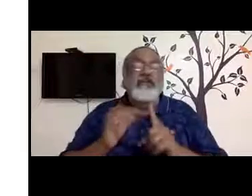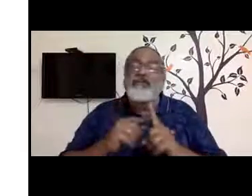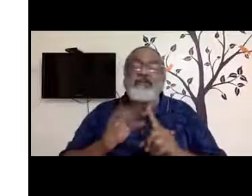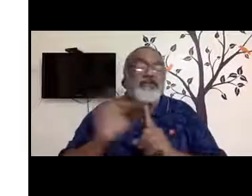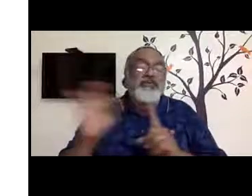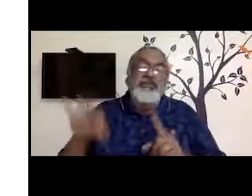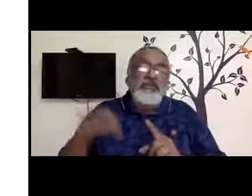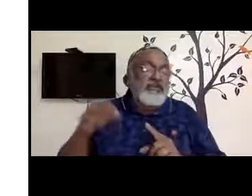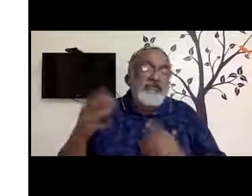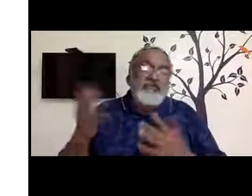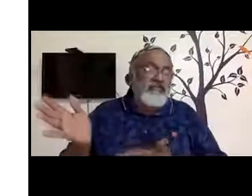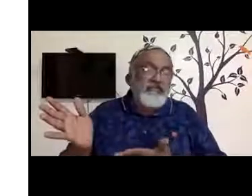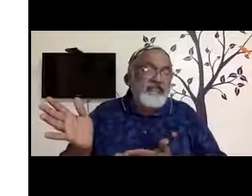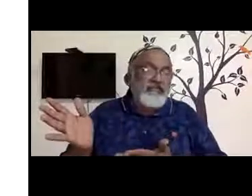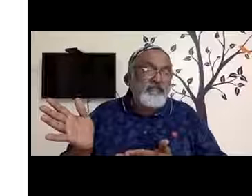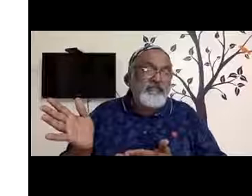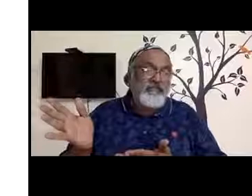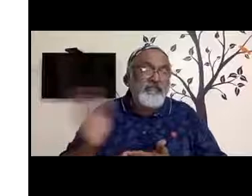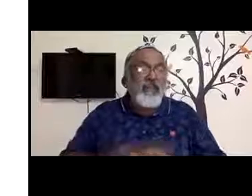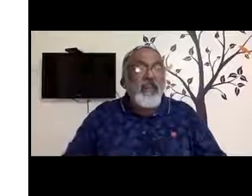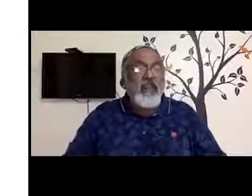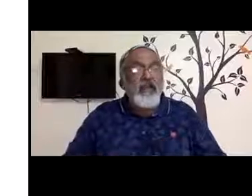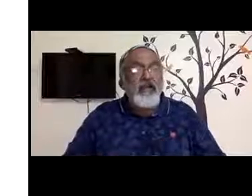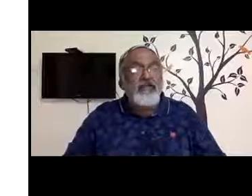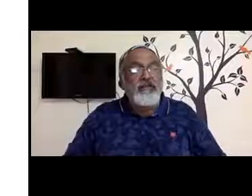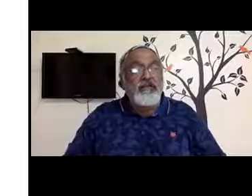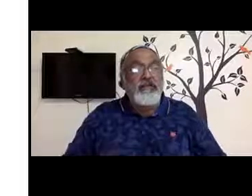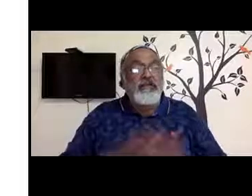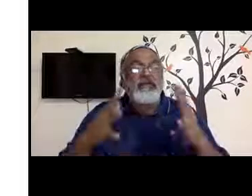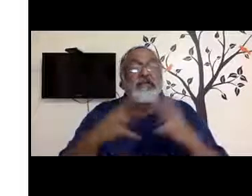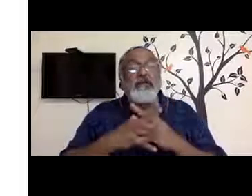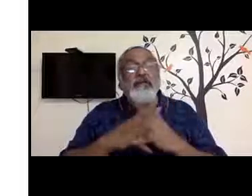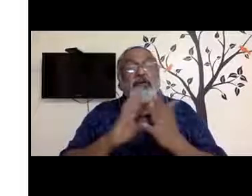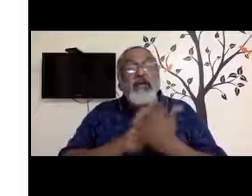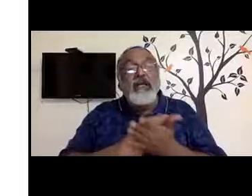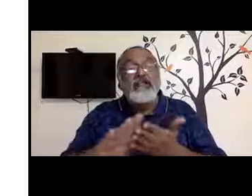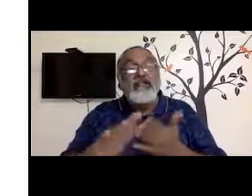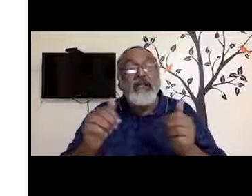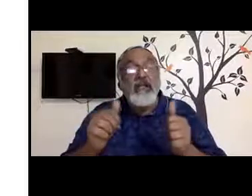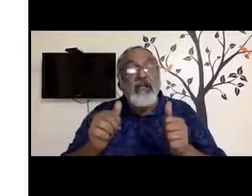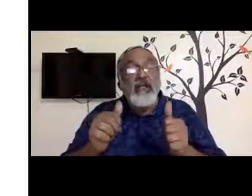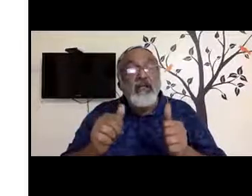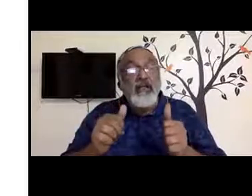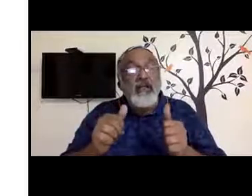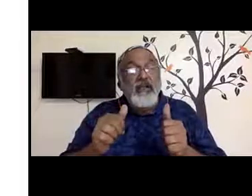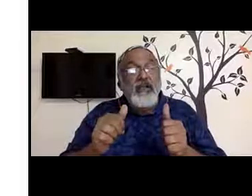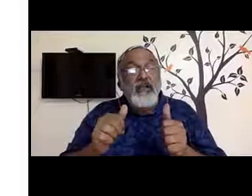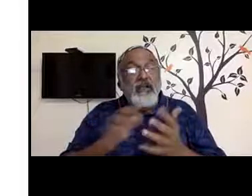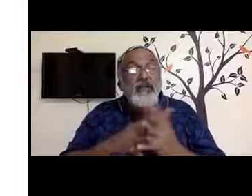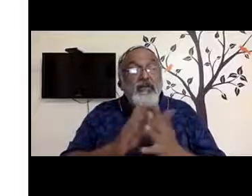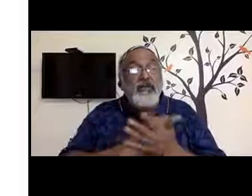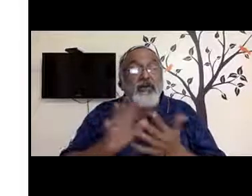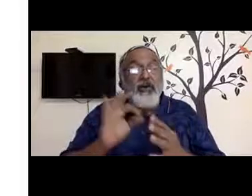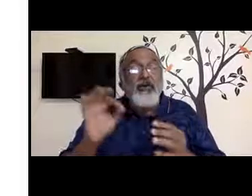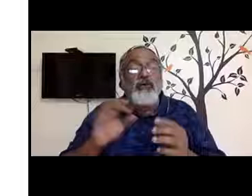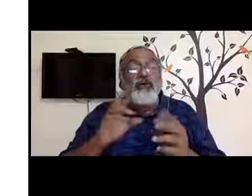is considered. And WHO is also talking about the CBR matrix, which is a holistic matrix,